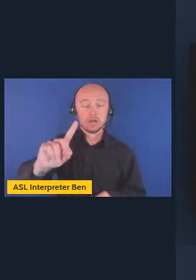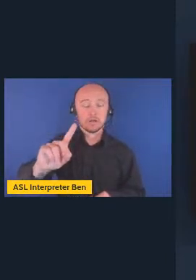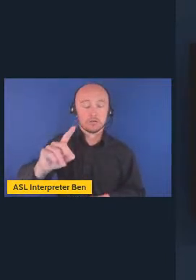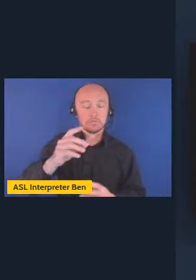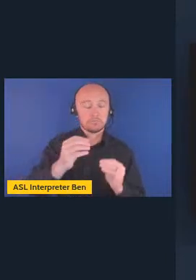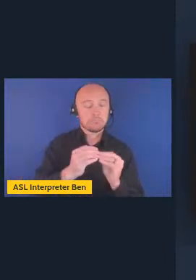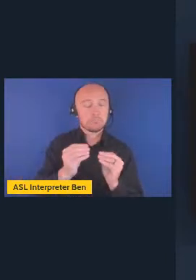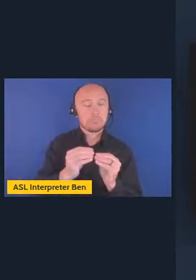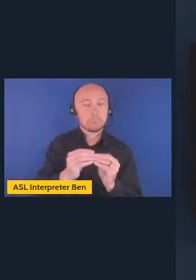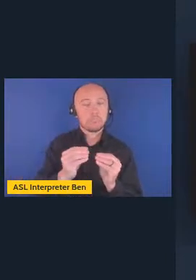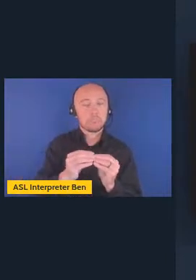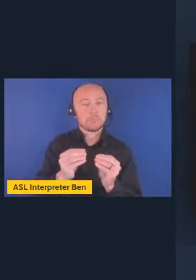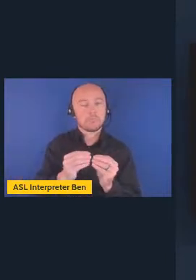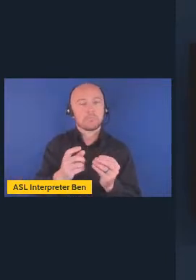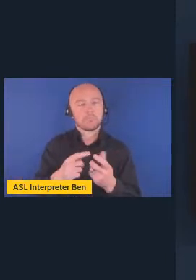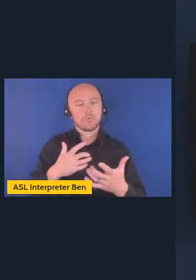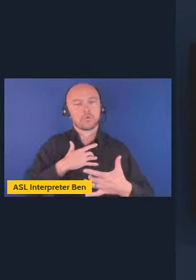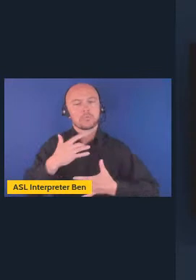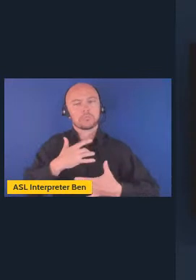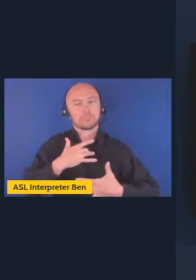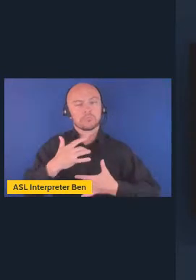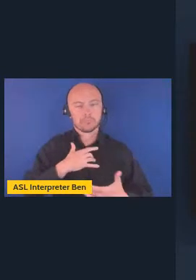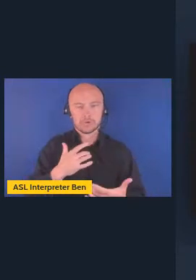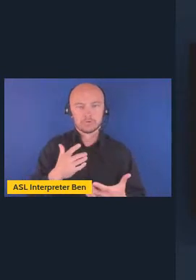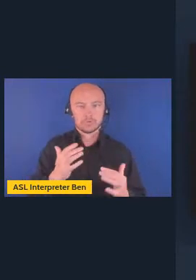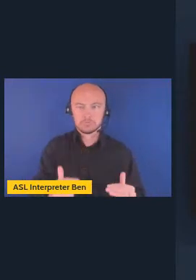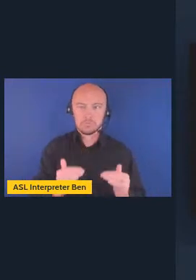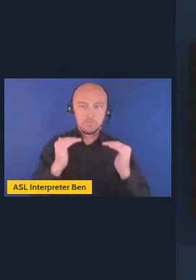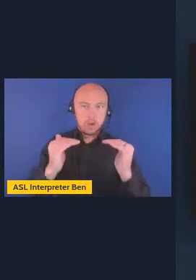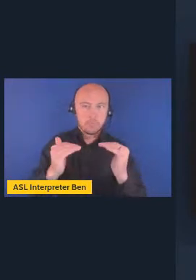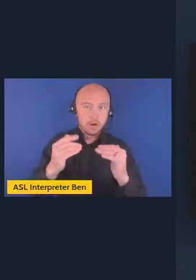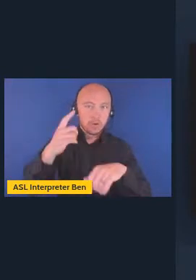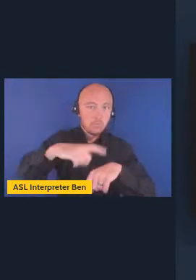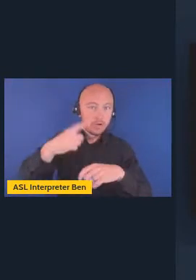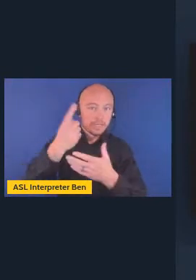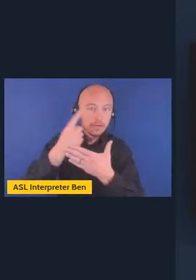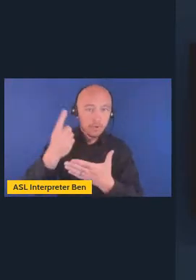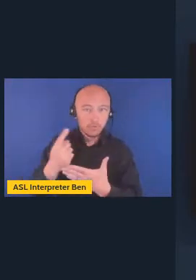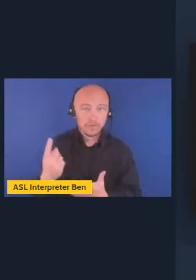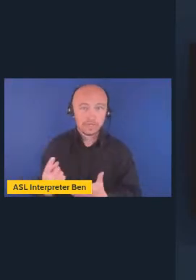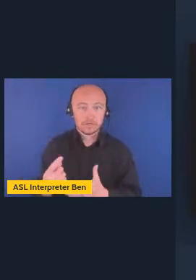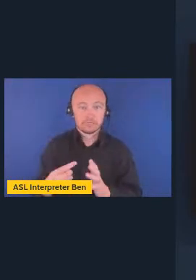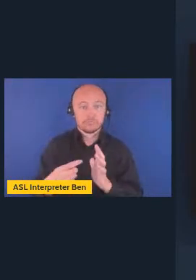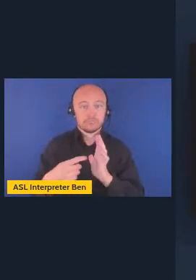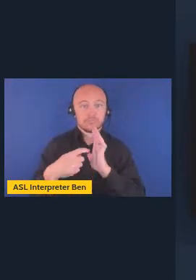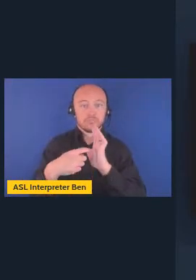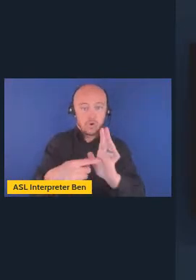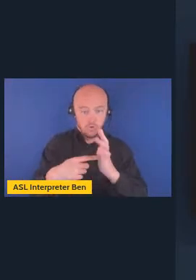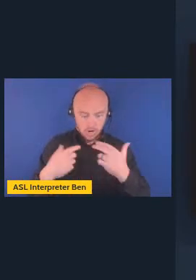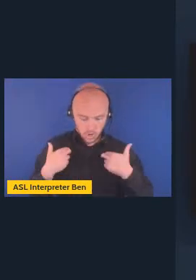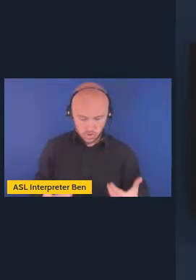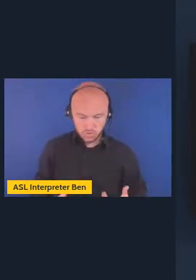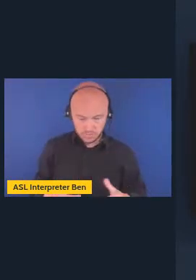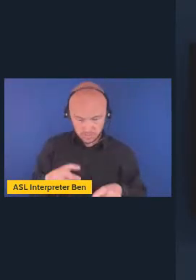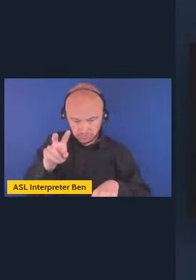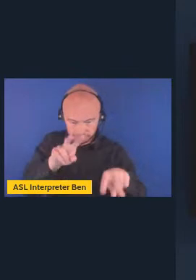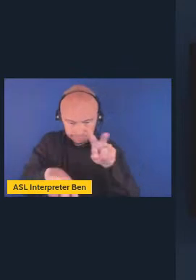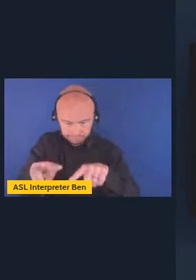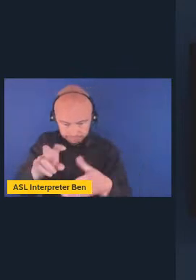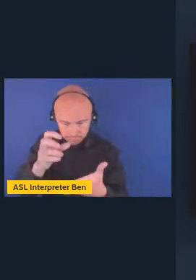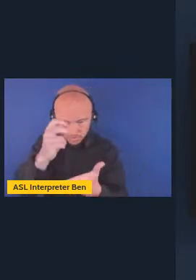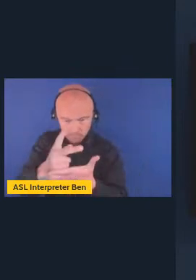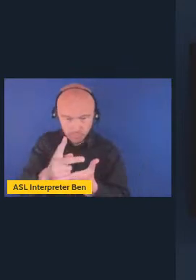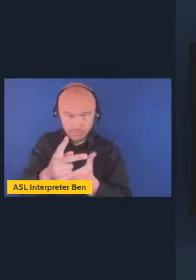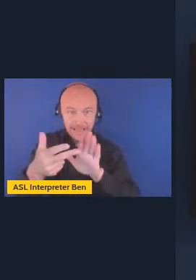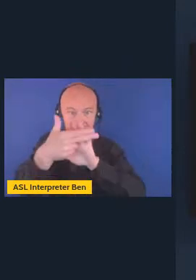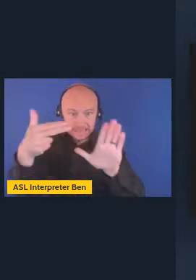more conservative approach. Only upgrade them once a week, always require a human to review the PR, and clearly label them